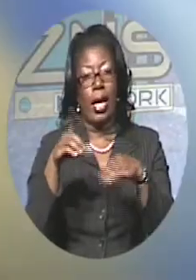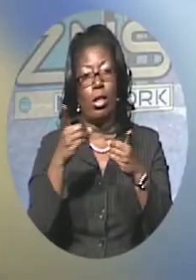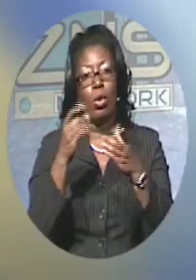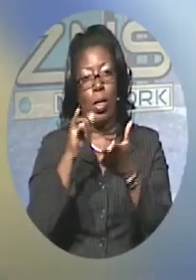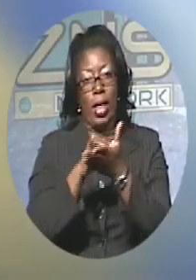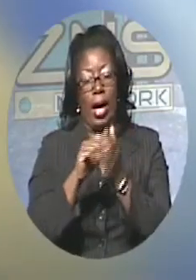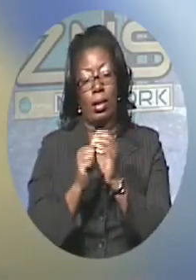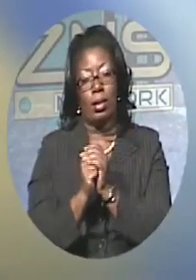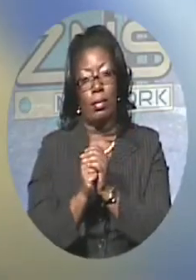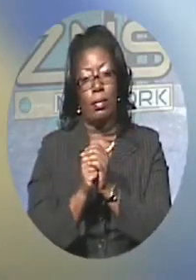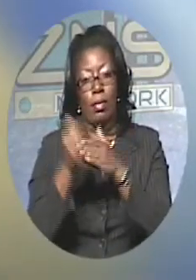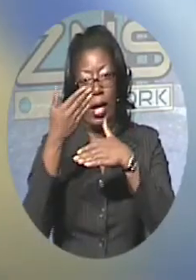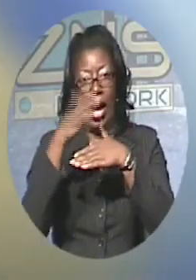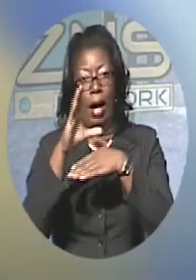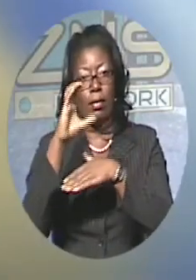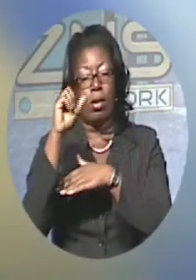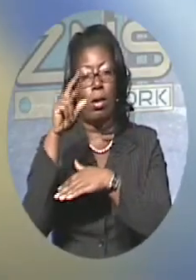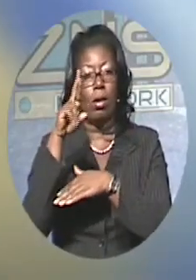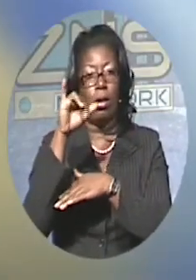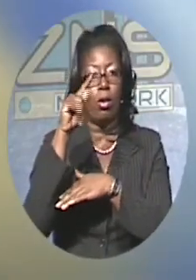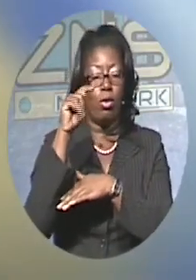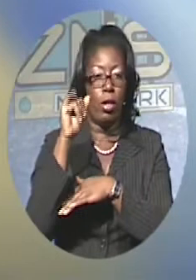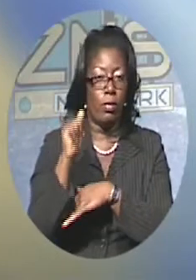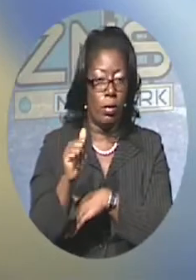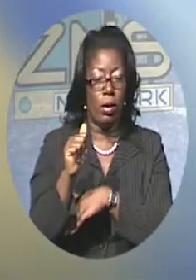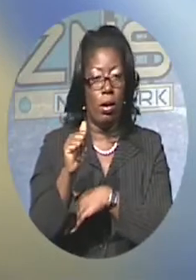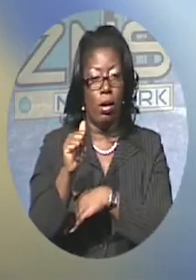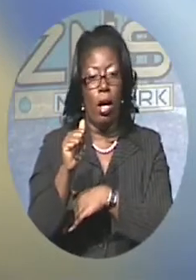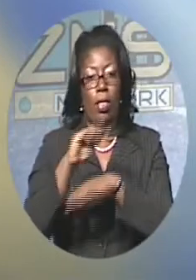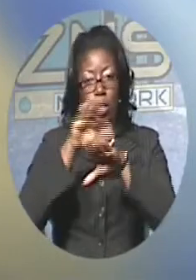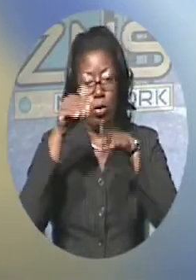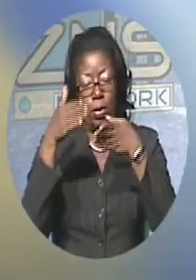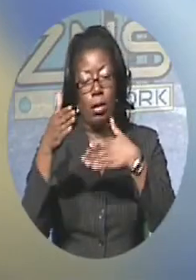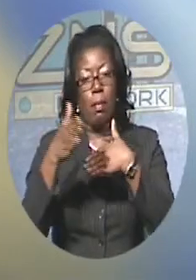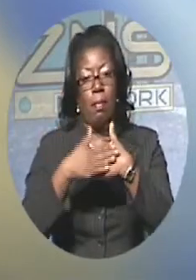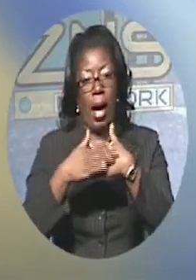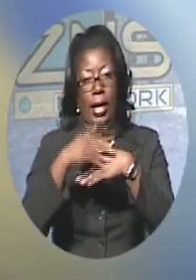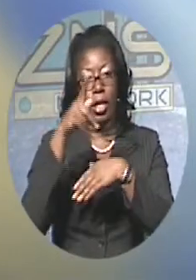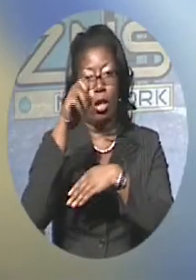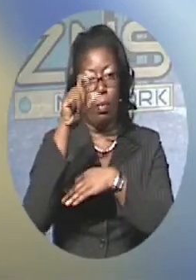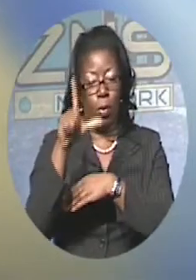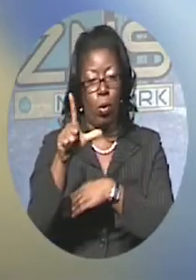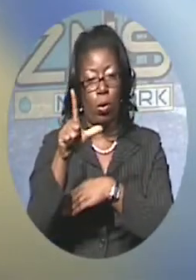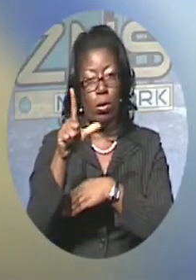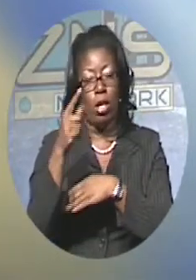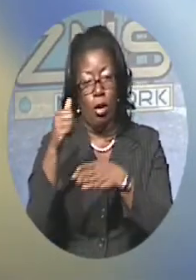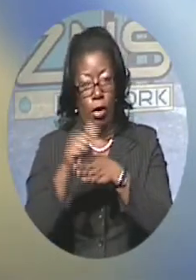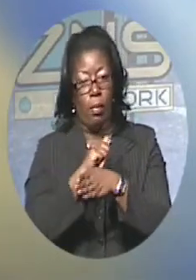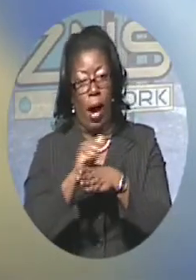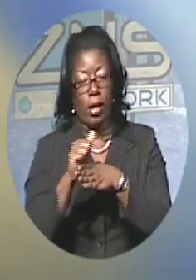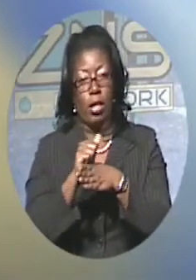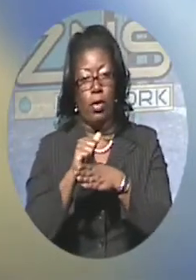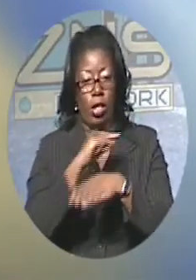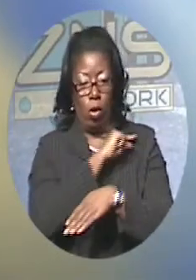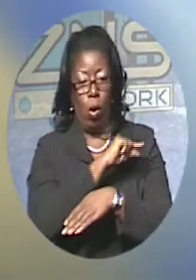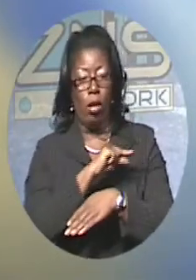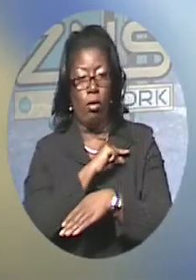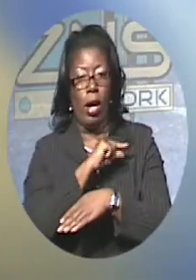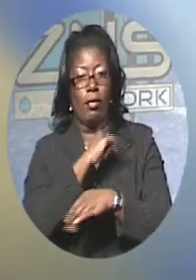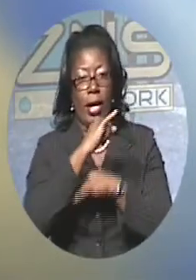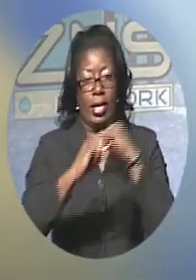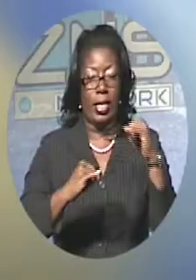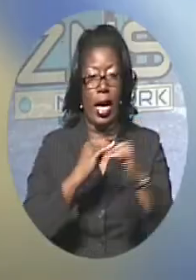Carifta Championships, our swimmers are back in the pool training on a daily basis, and all of them will be looking to qualify for another big international meet this